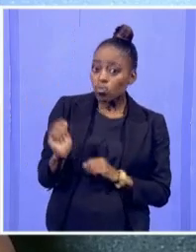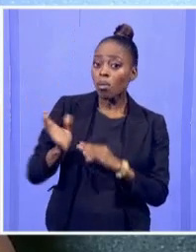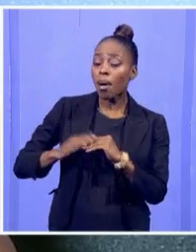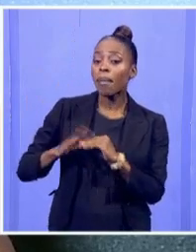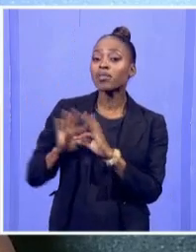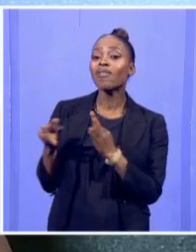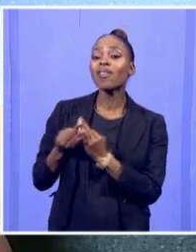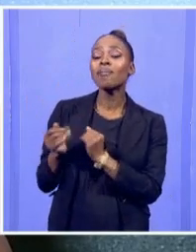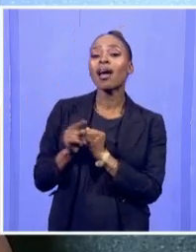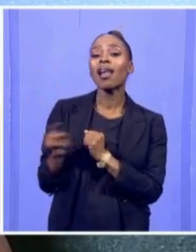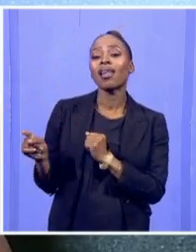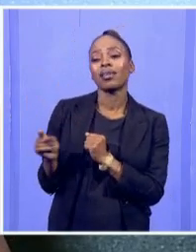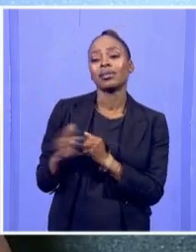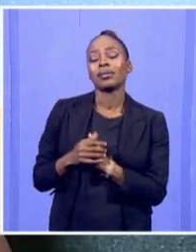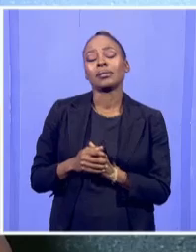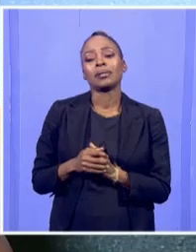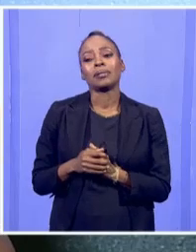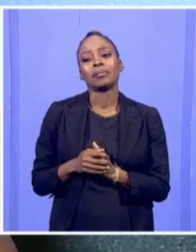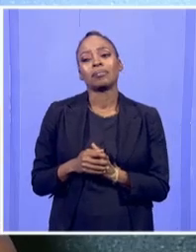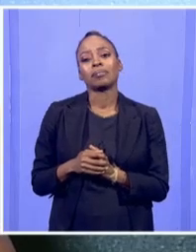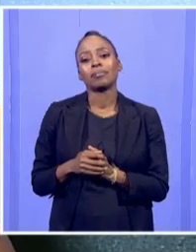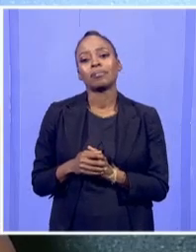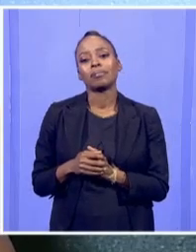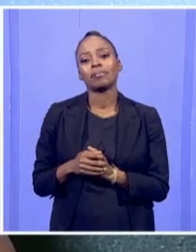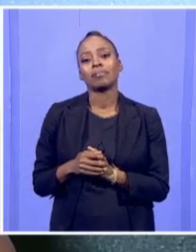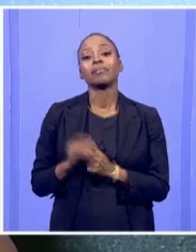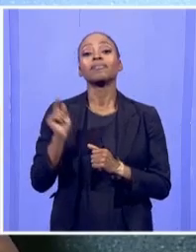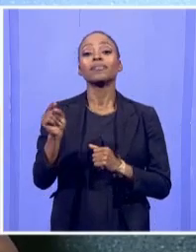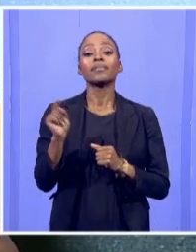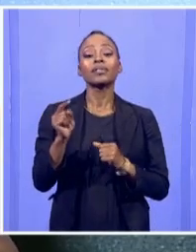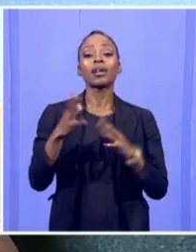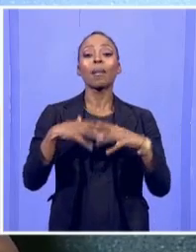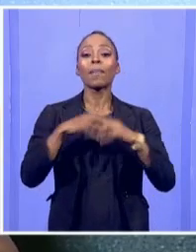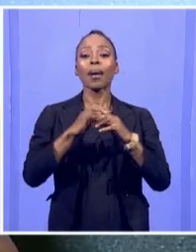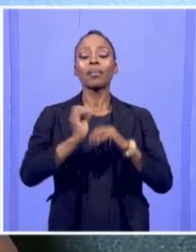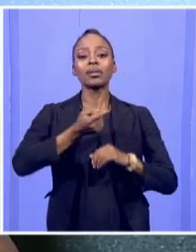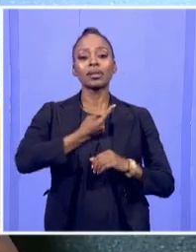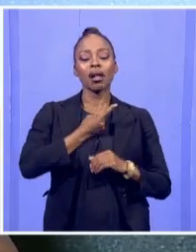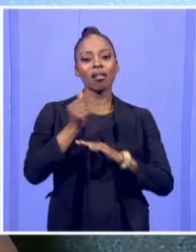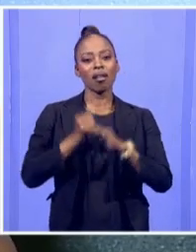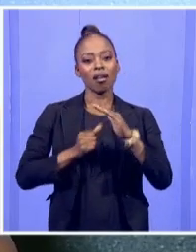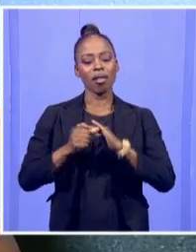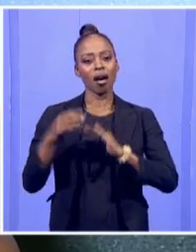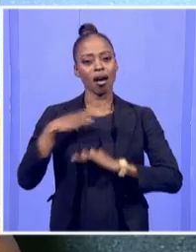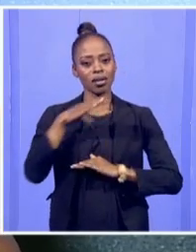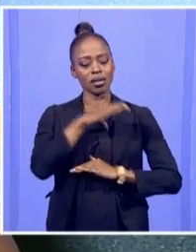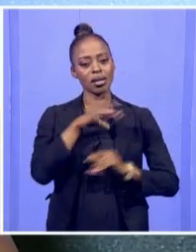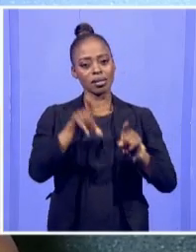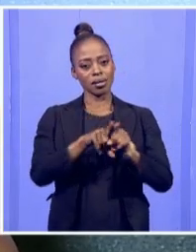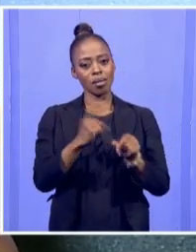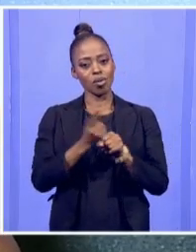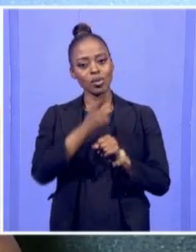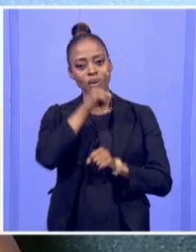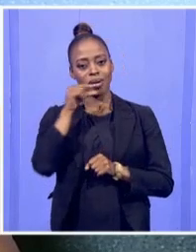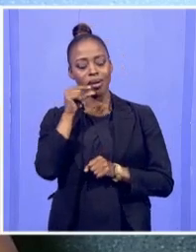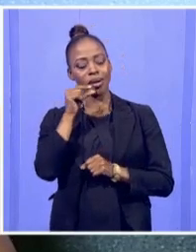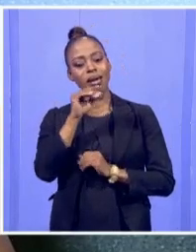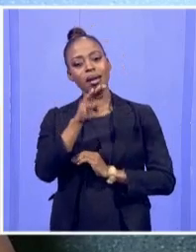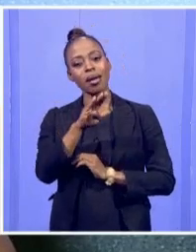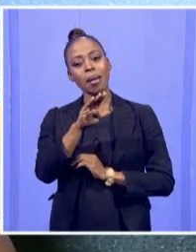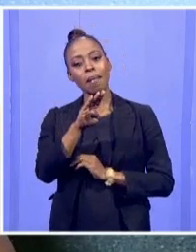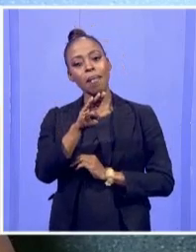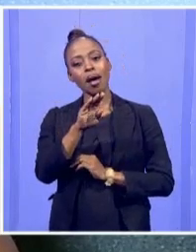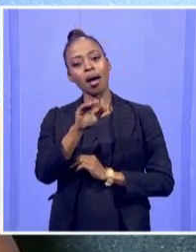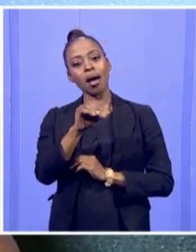indeed members of that royal family. They've formed themselves under a council which calls themselves the Balobedu